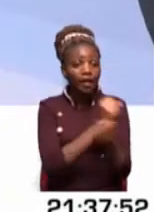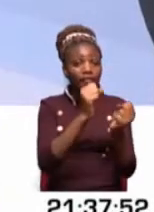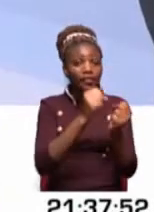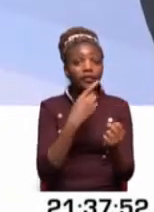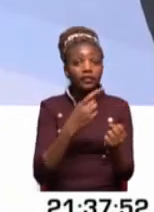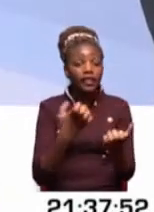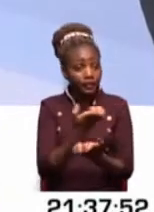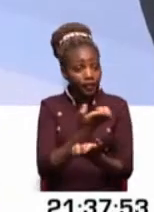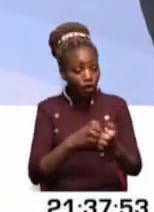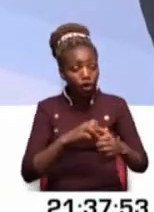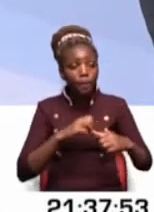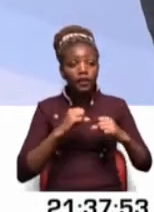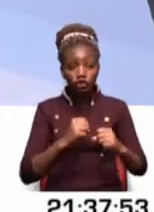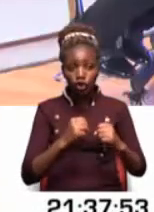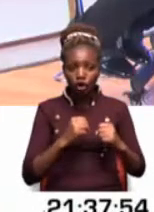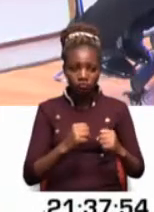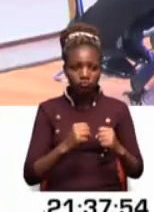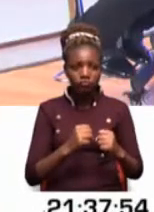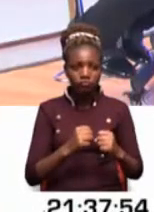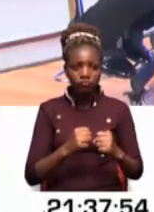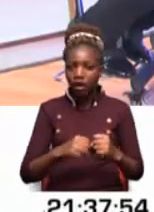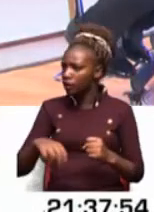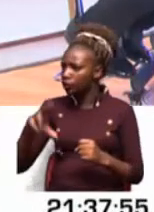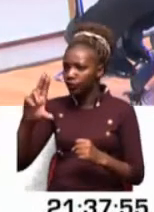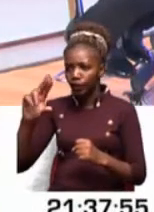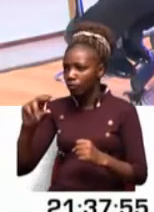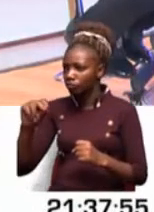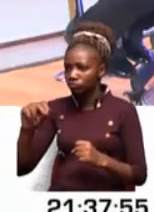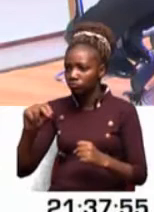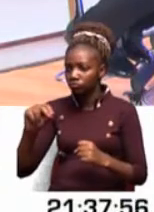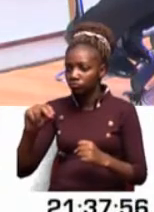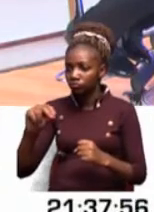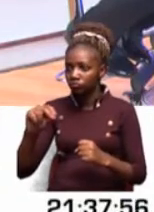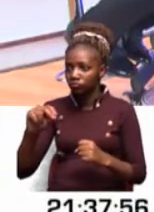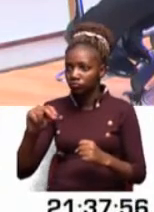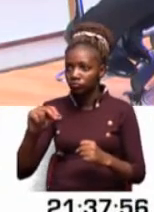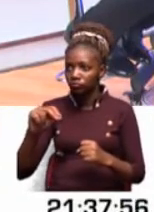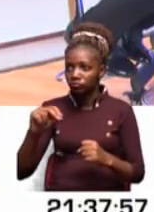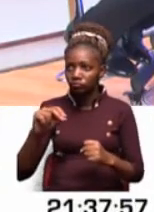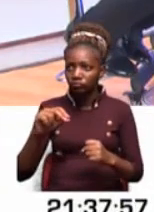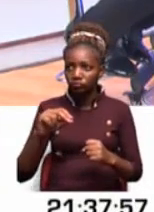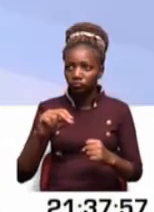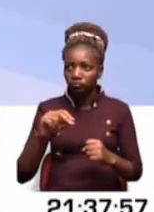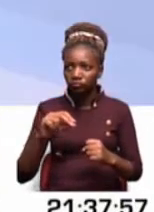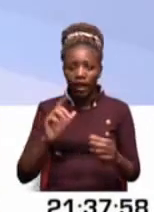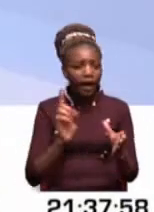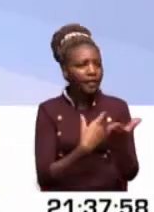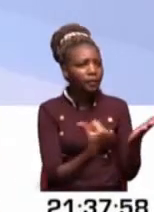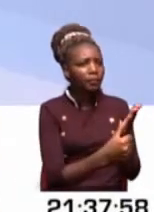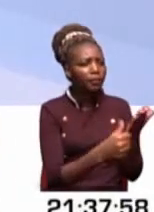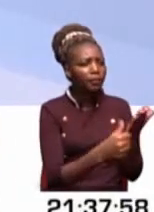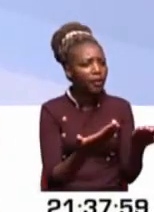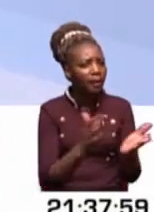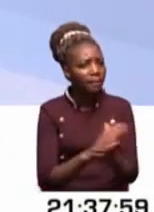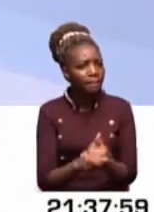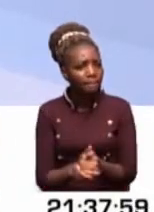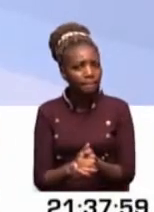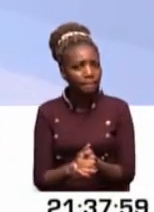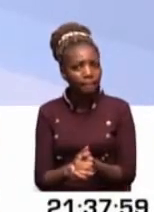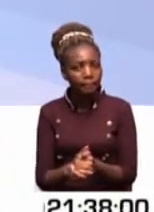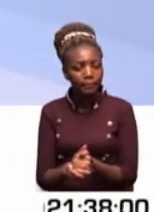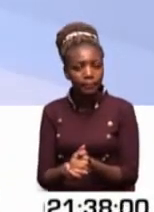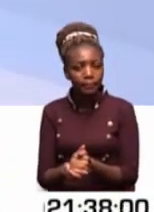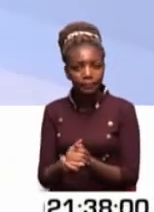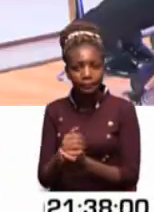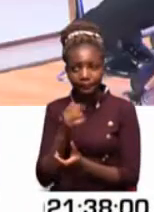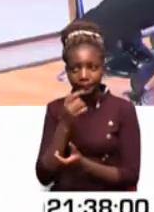strong. Yes. It's not. According to him, nonetheless. Yes. Let me ask that. Where does that disconnect then come from? And this is the bit. I think the